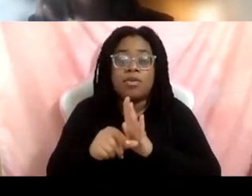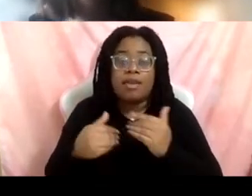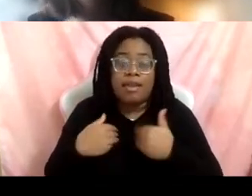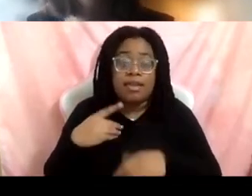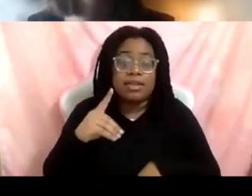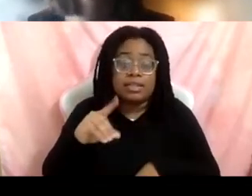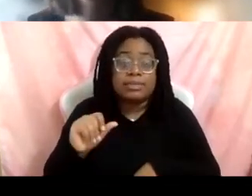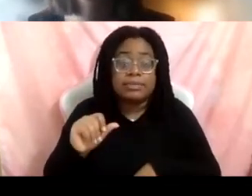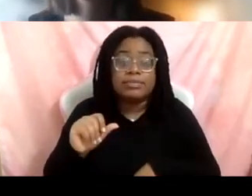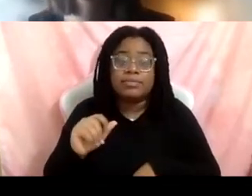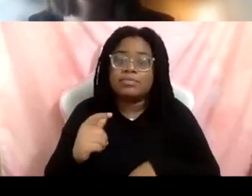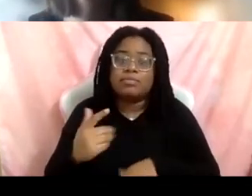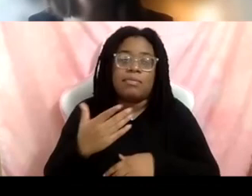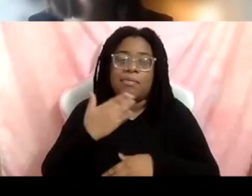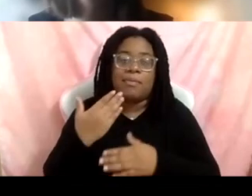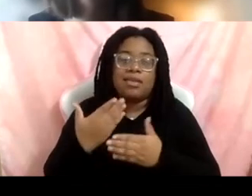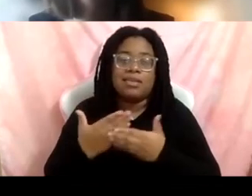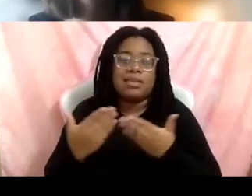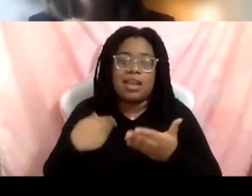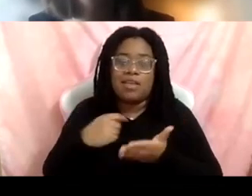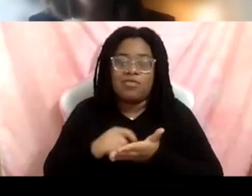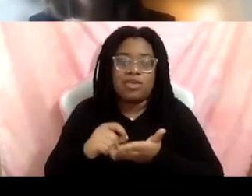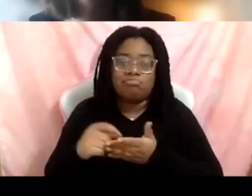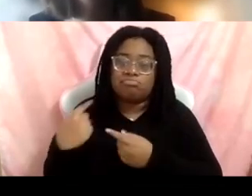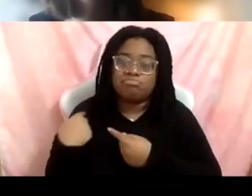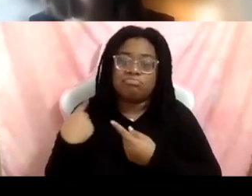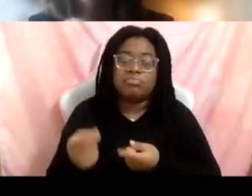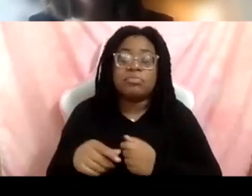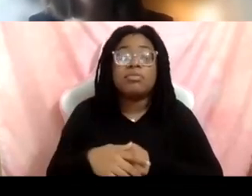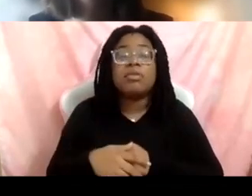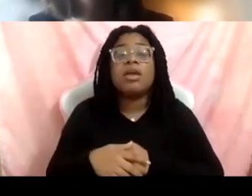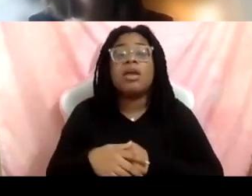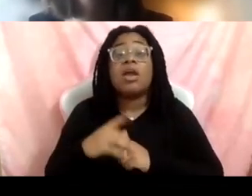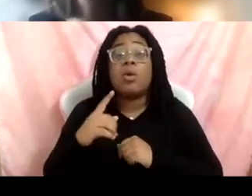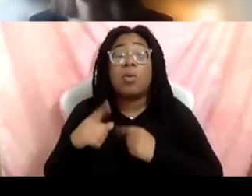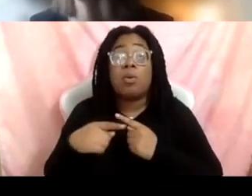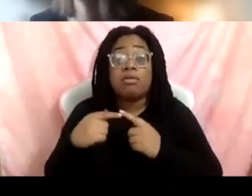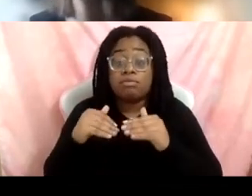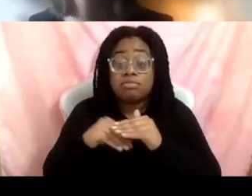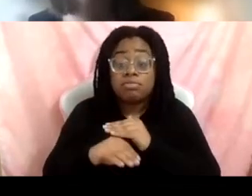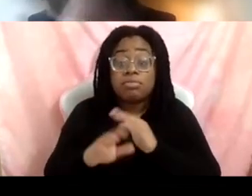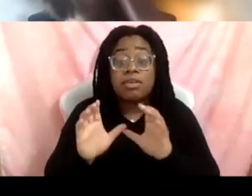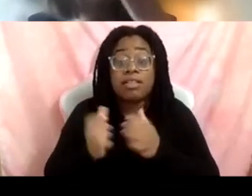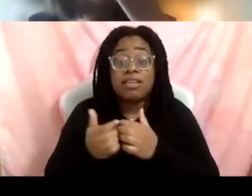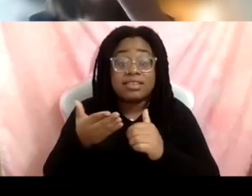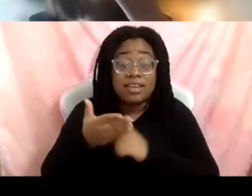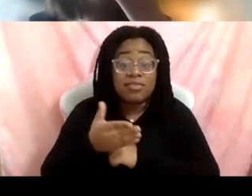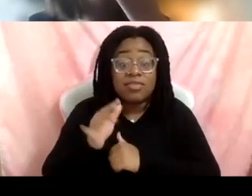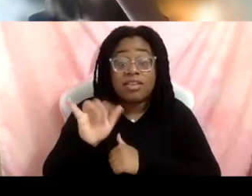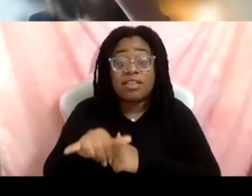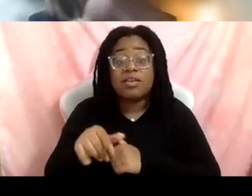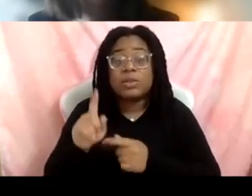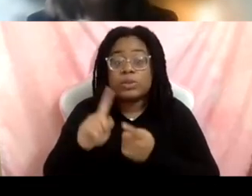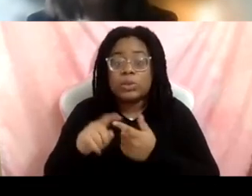it's one of the best things I've ever written. But when I went into any class afterwards to